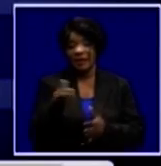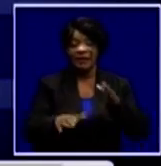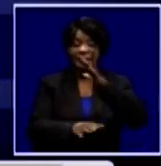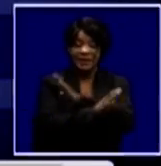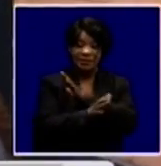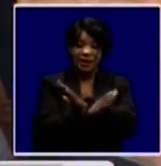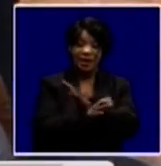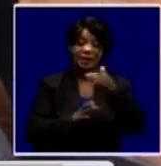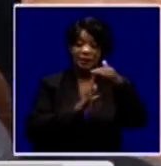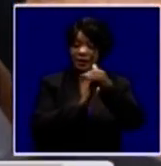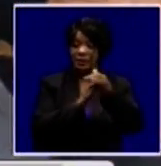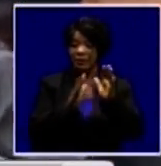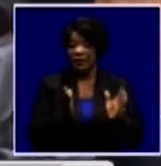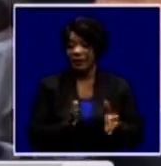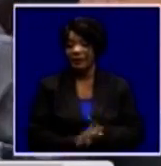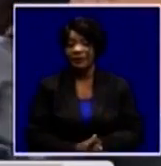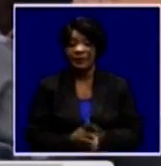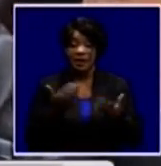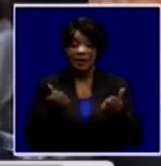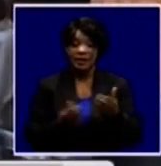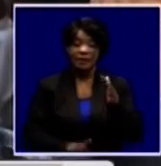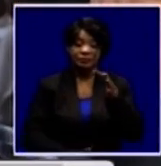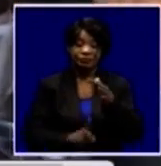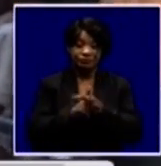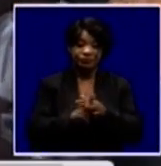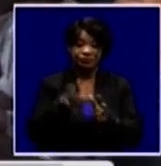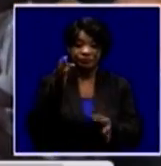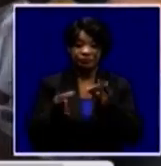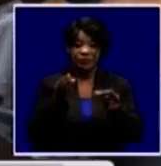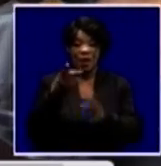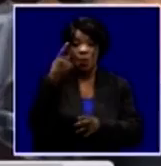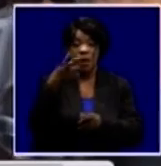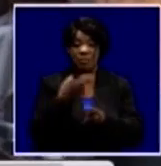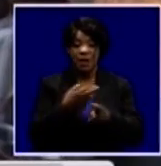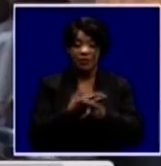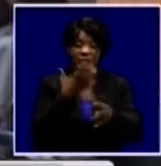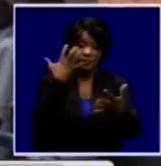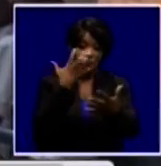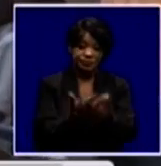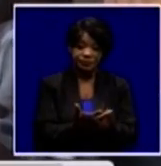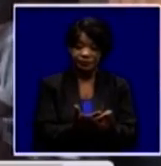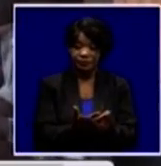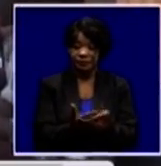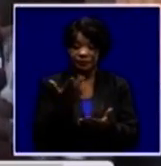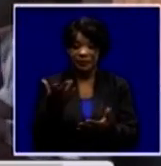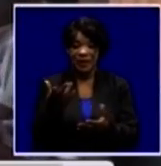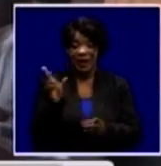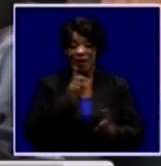report. He has finally appeared in court after being held in custody for a month. But this was not without